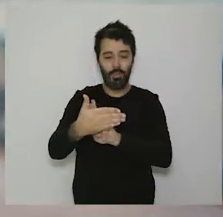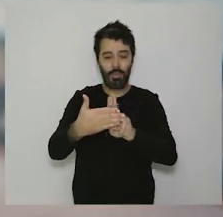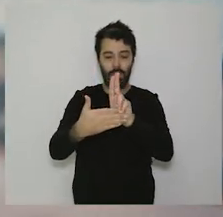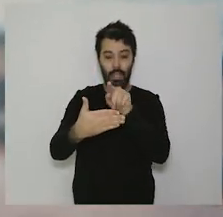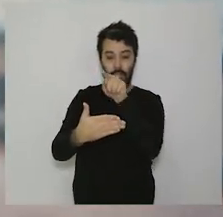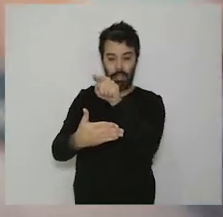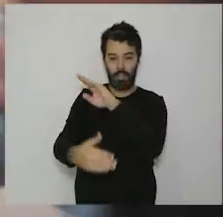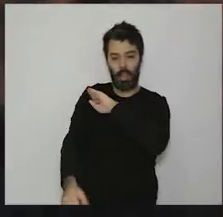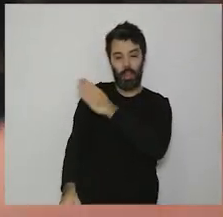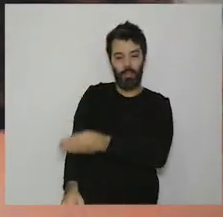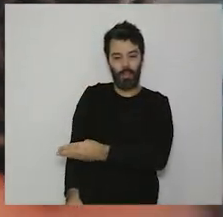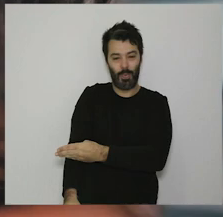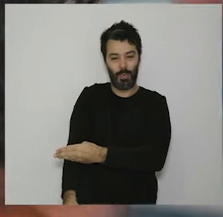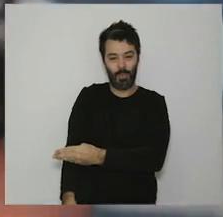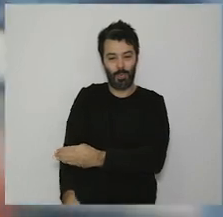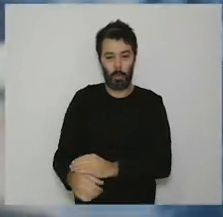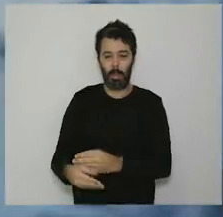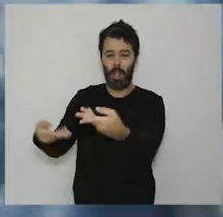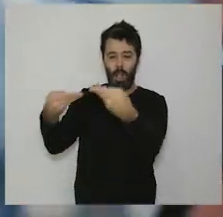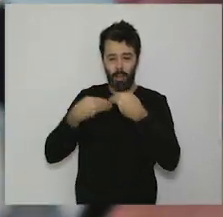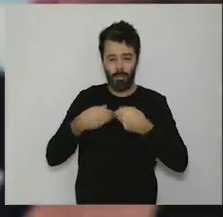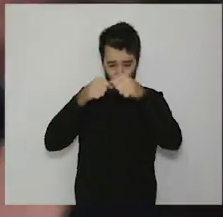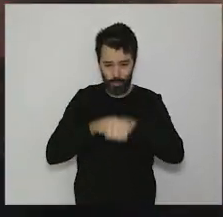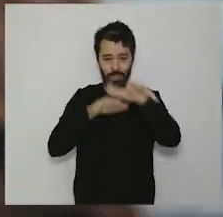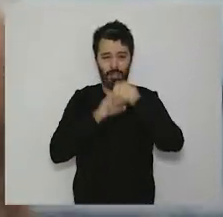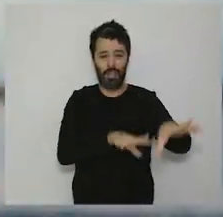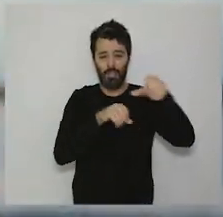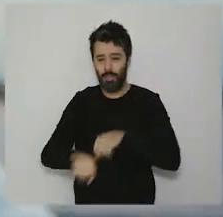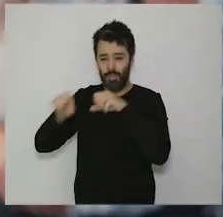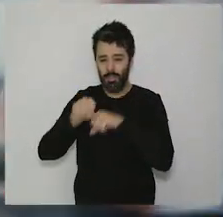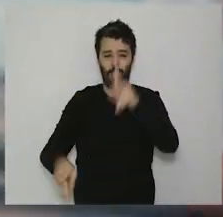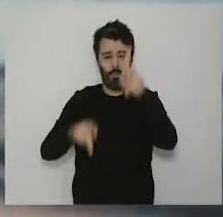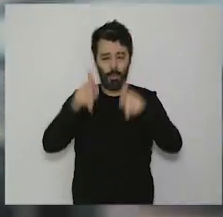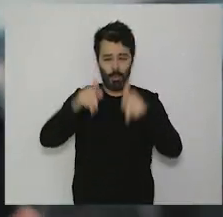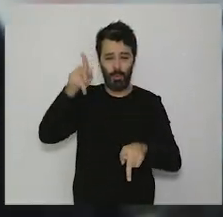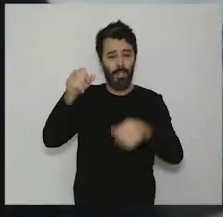And always the salt, because this is the University of Aveiro,